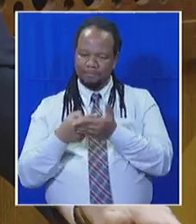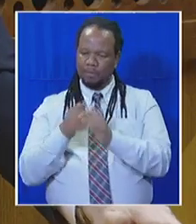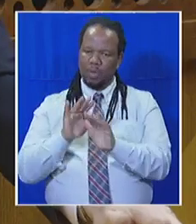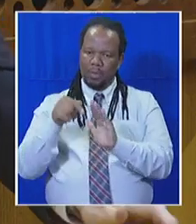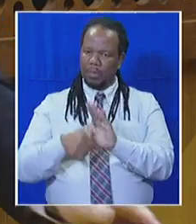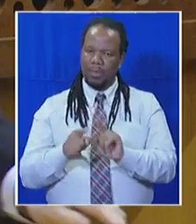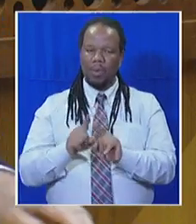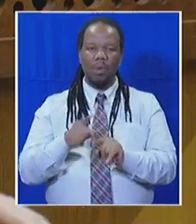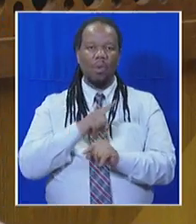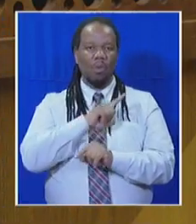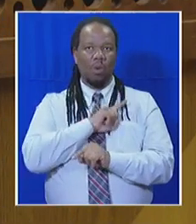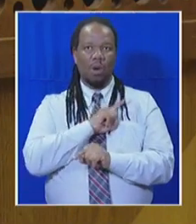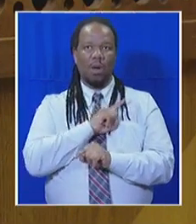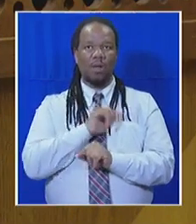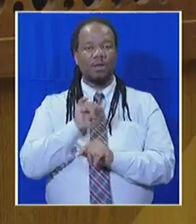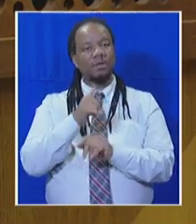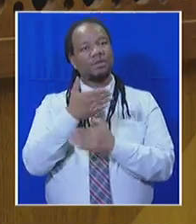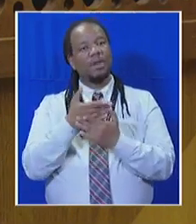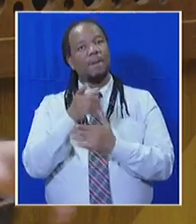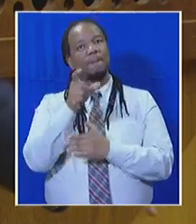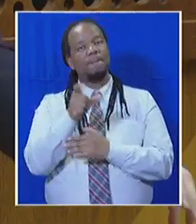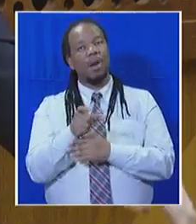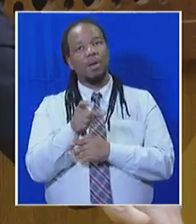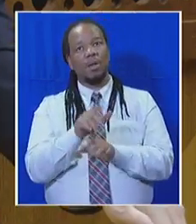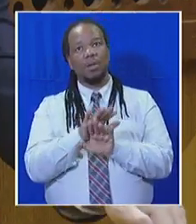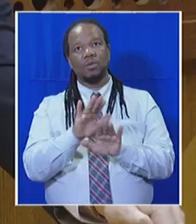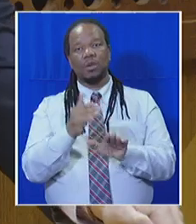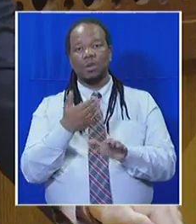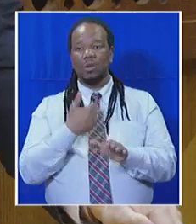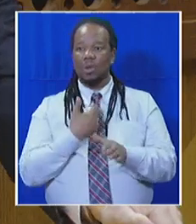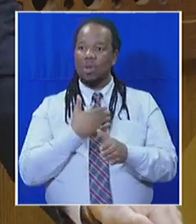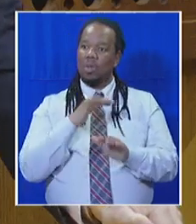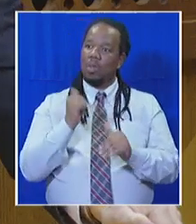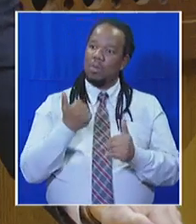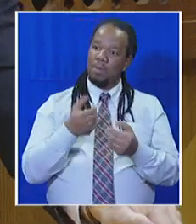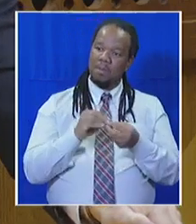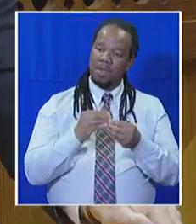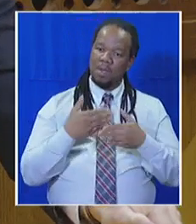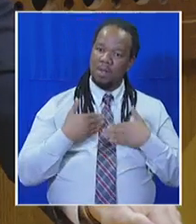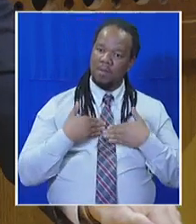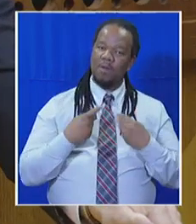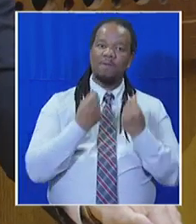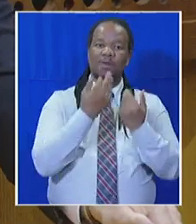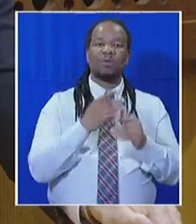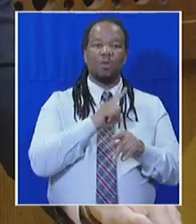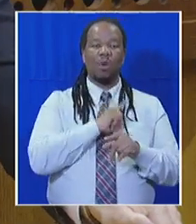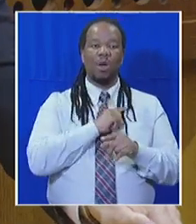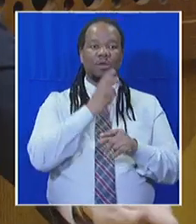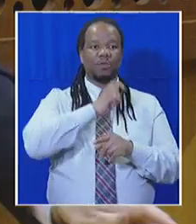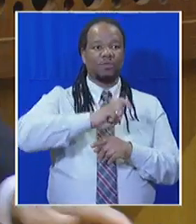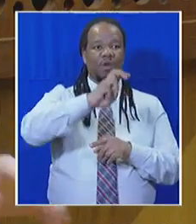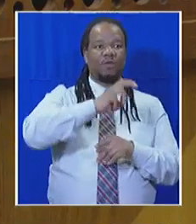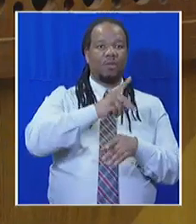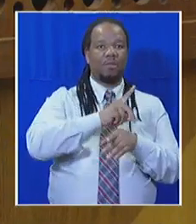largely because somebody somewhere was eager to please the Finance Minister and accommodate his travel plans. The report does